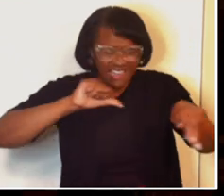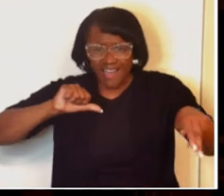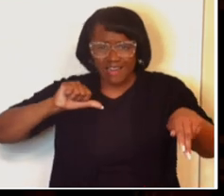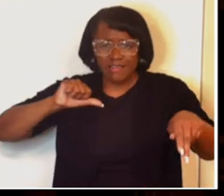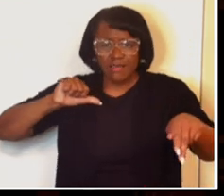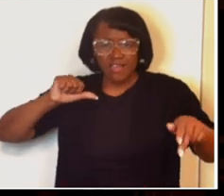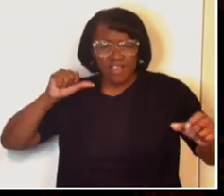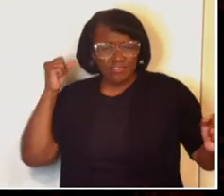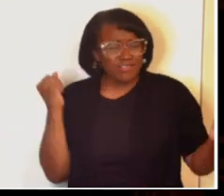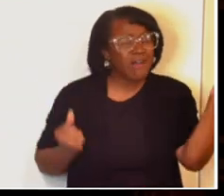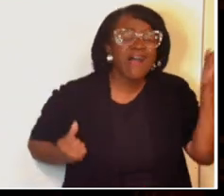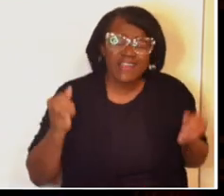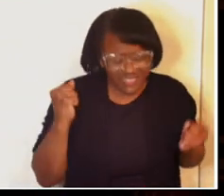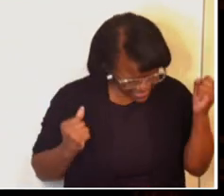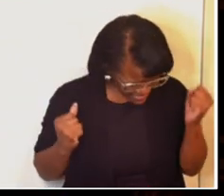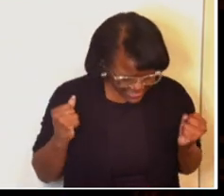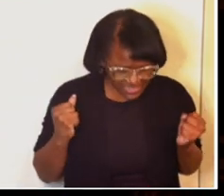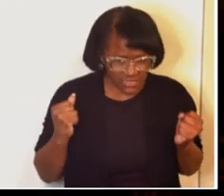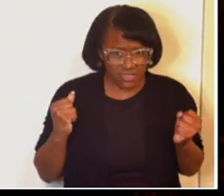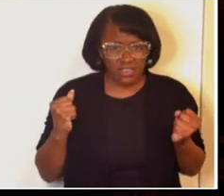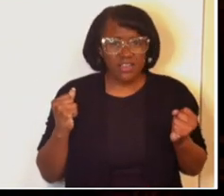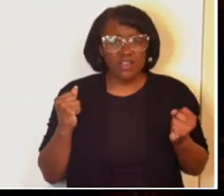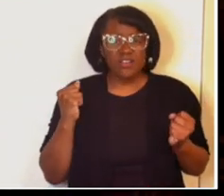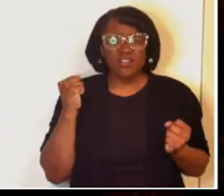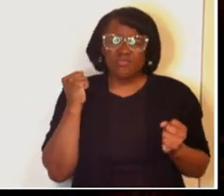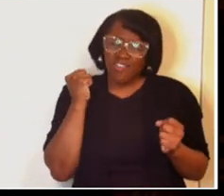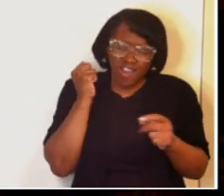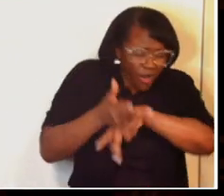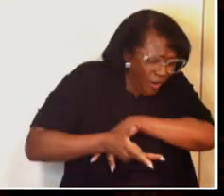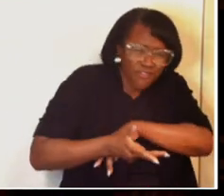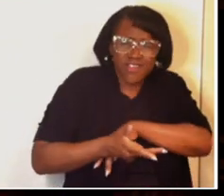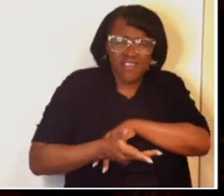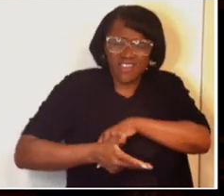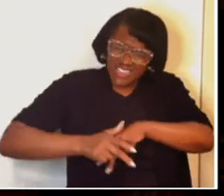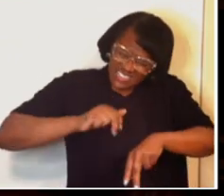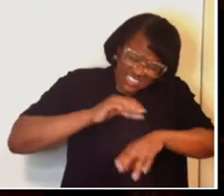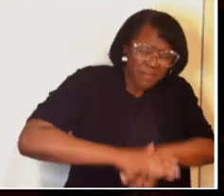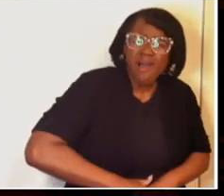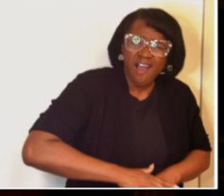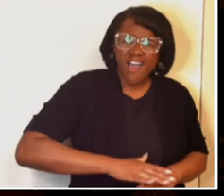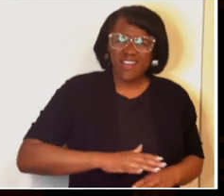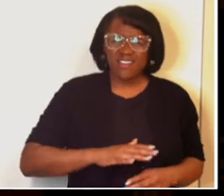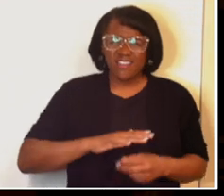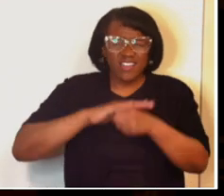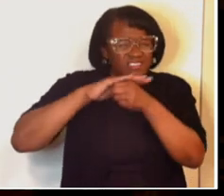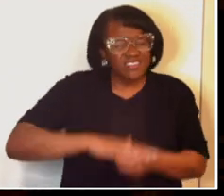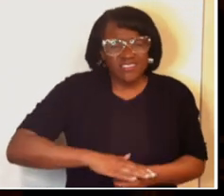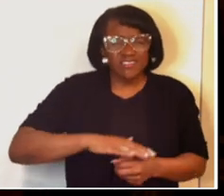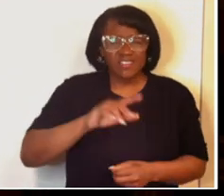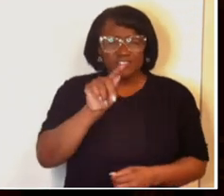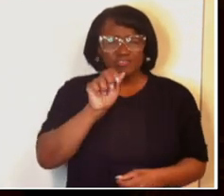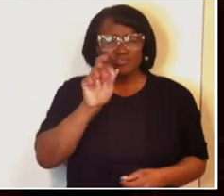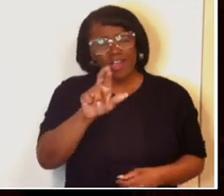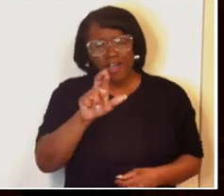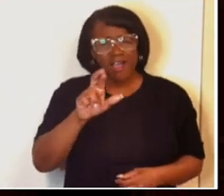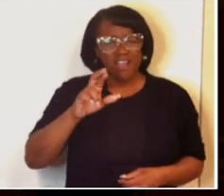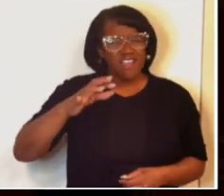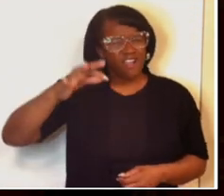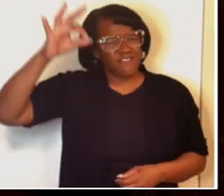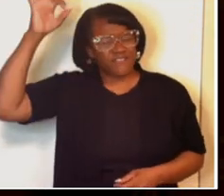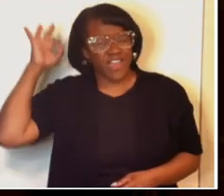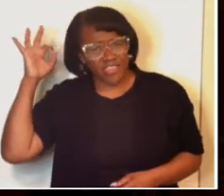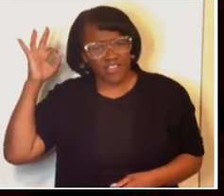run over, step on, tar and feather, at a party,